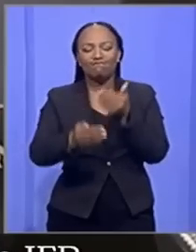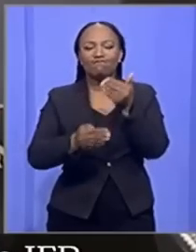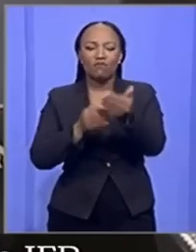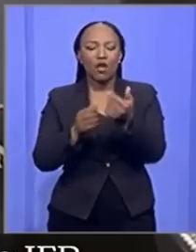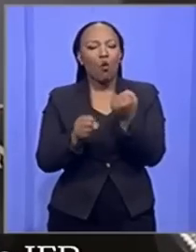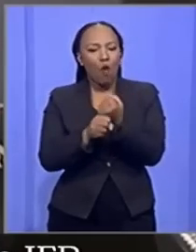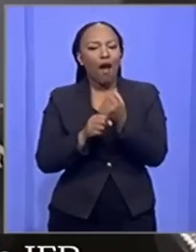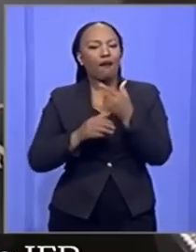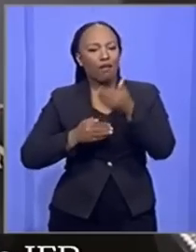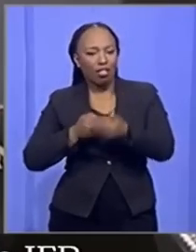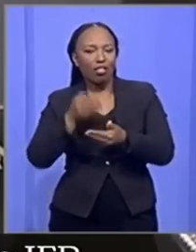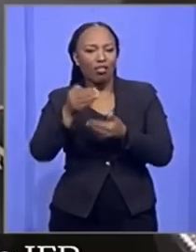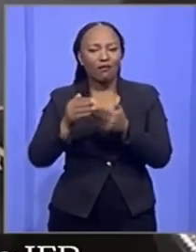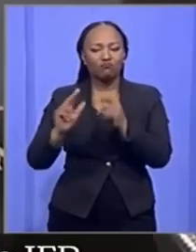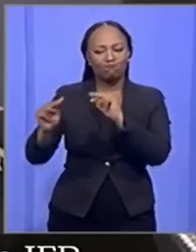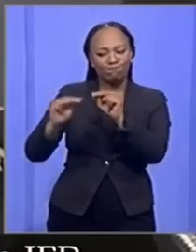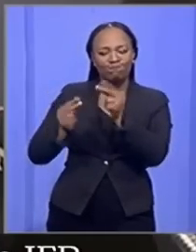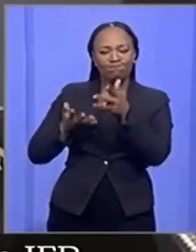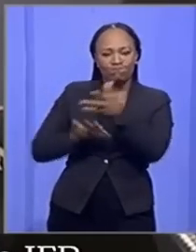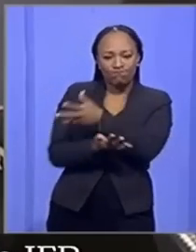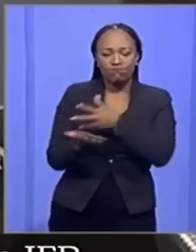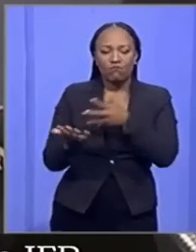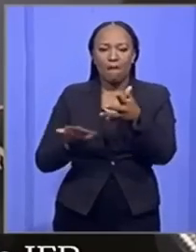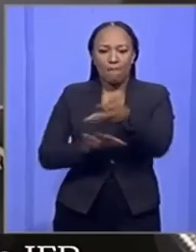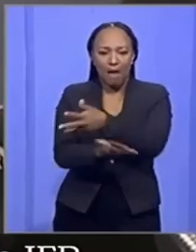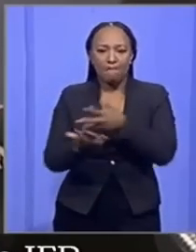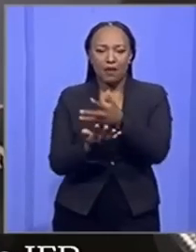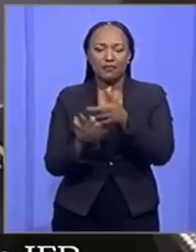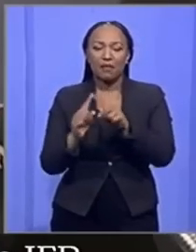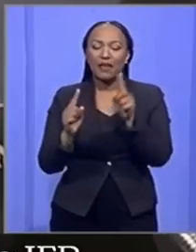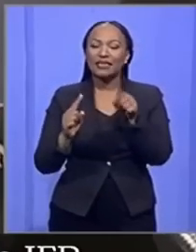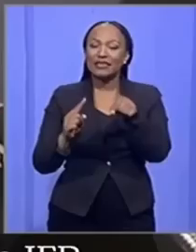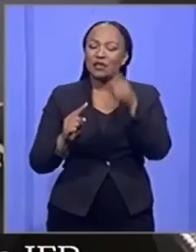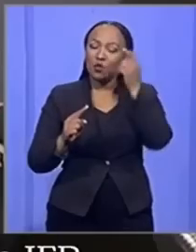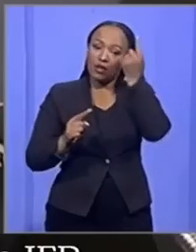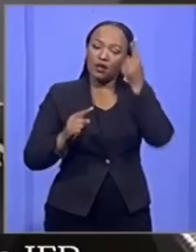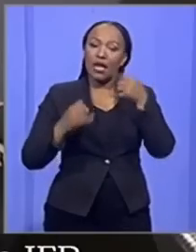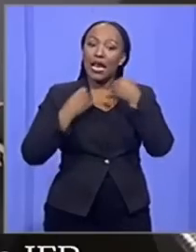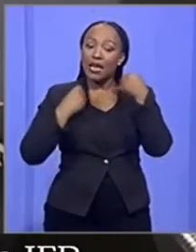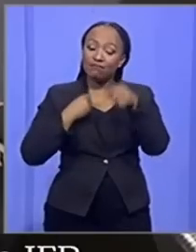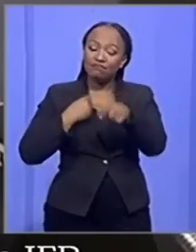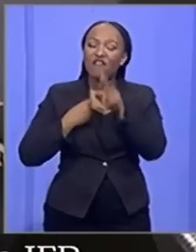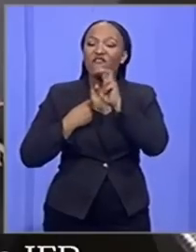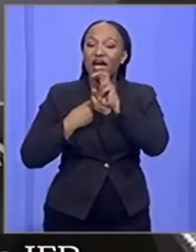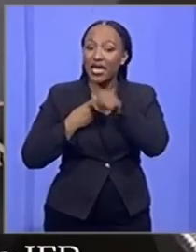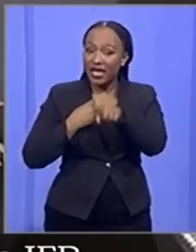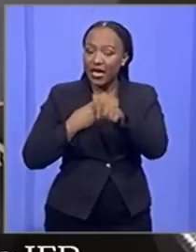in progress while we understand the deadlines of Friday.